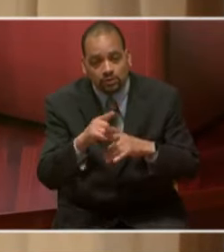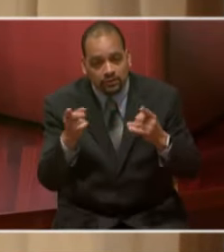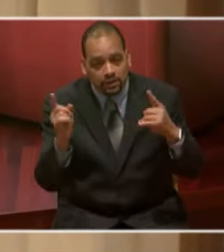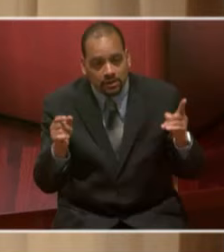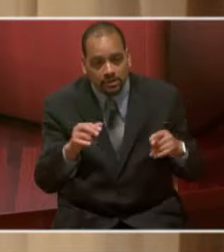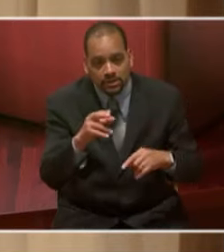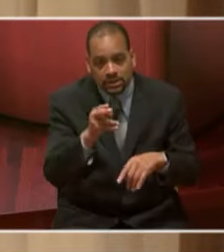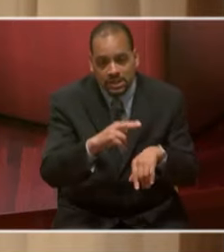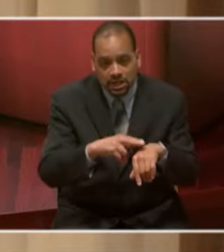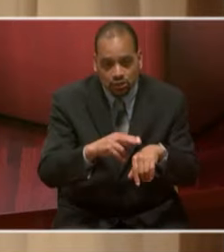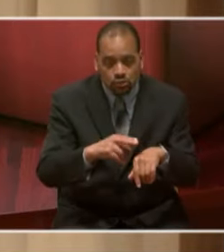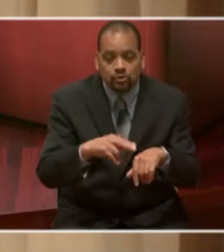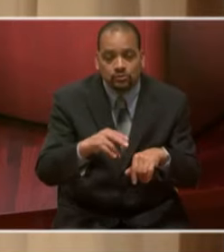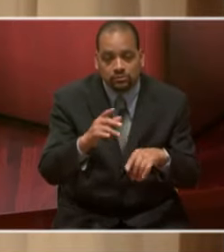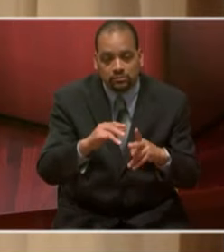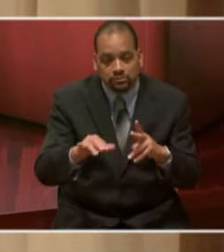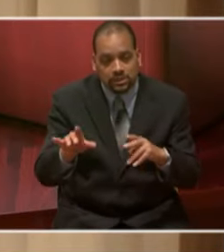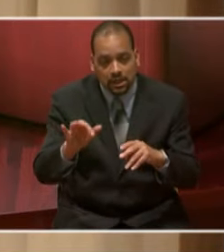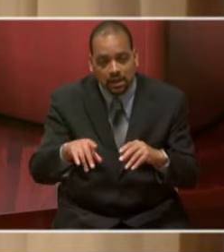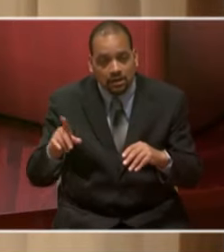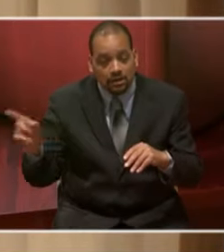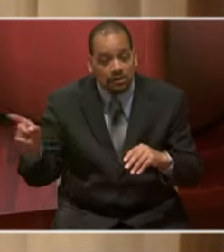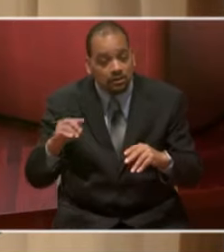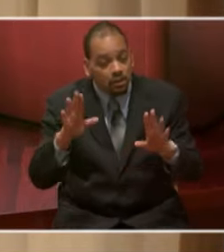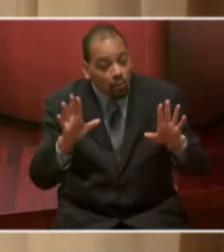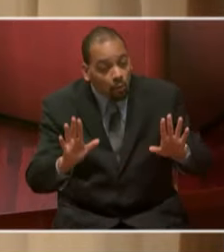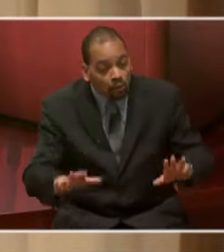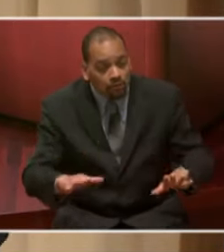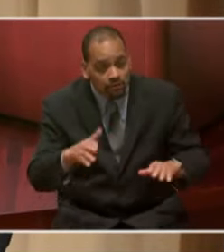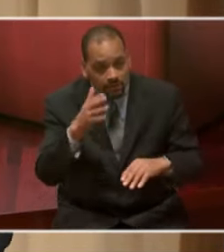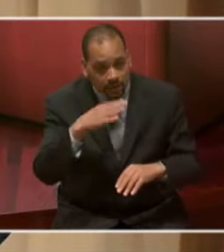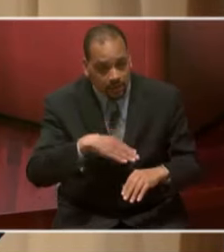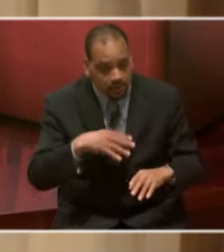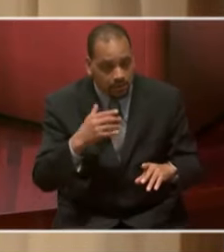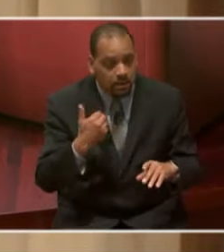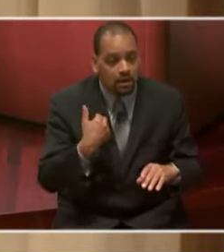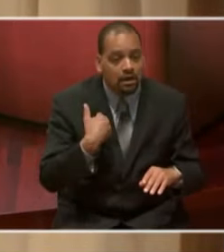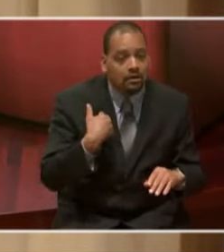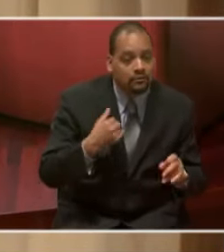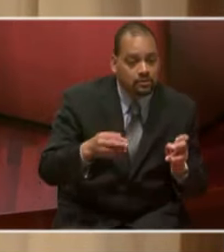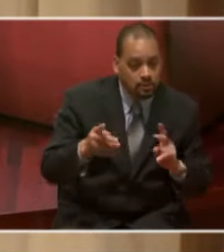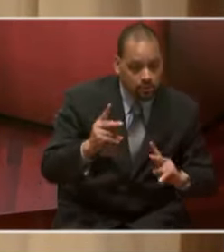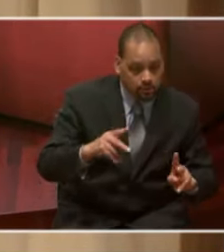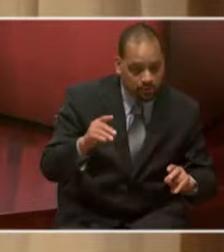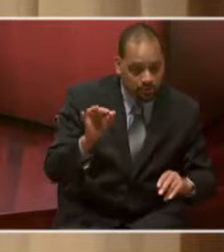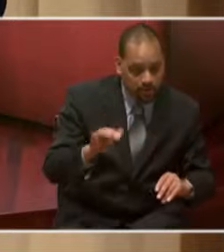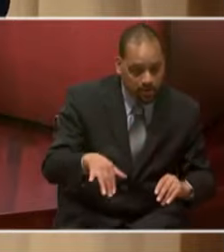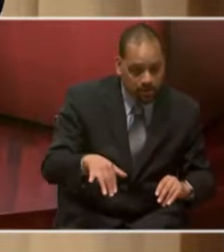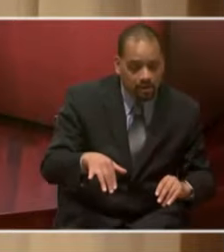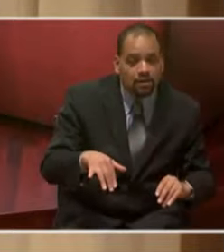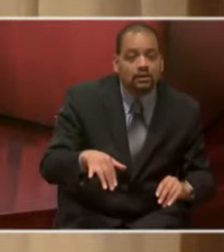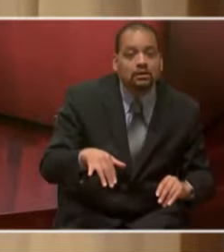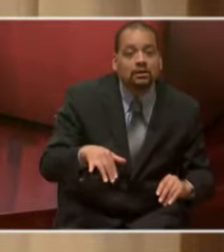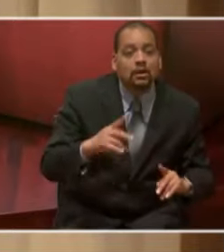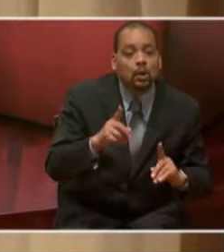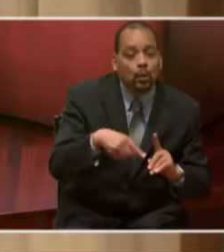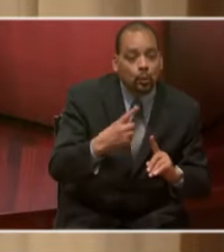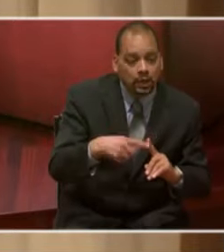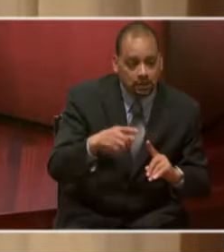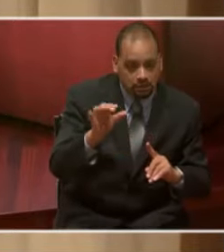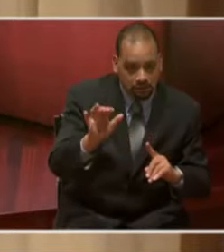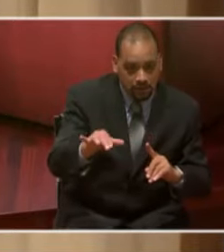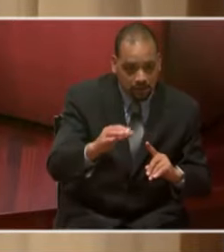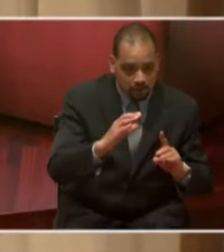was marching and sent them on a forced march. So if you want to march, took them out on the highway and